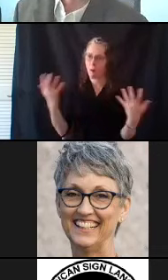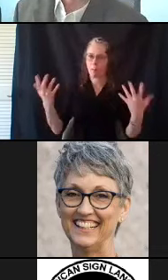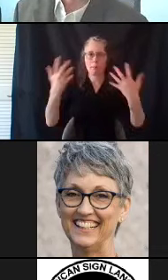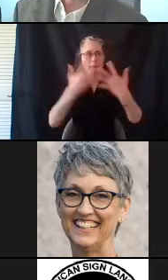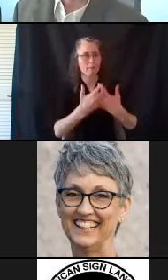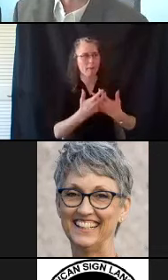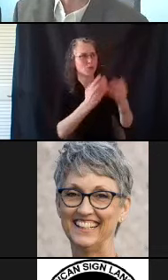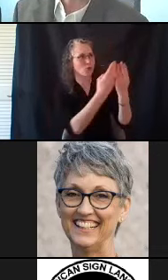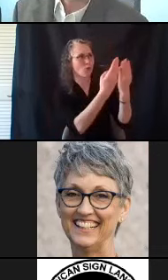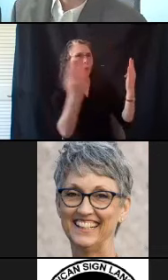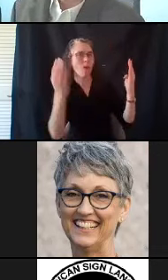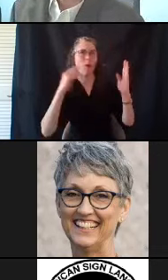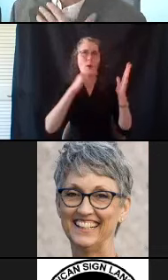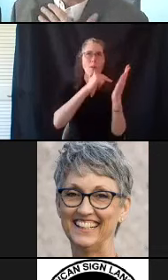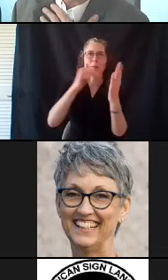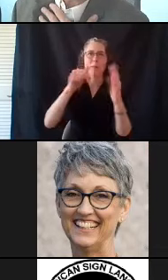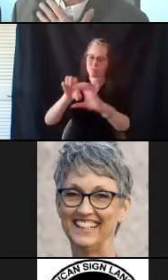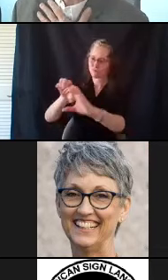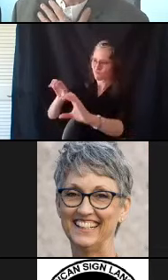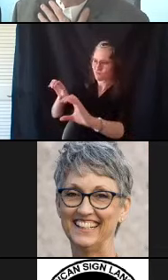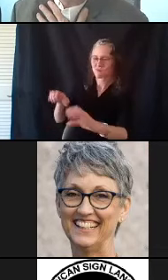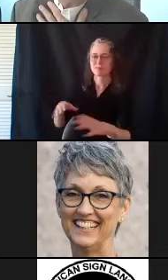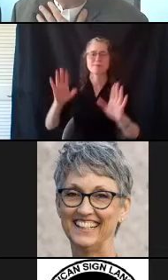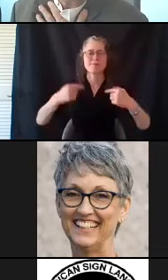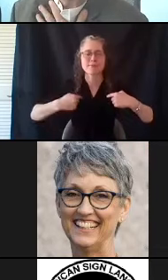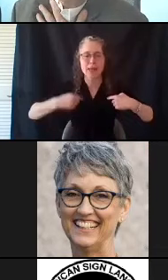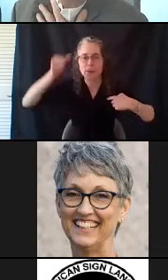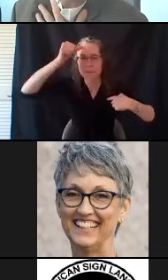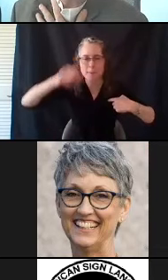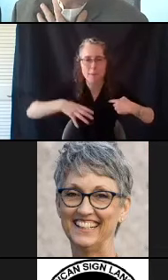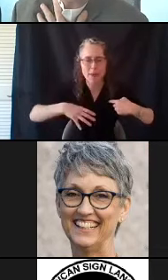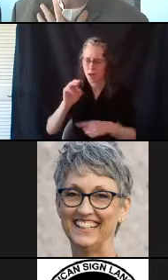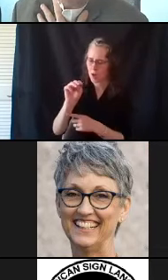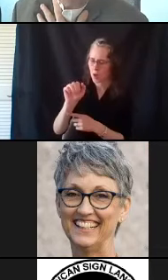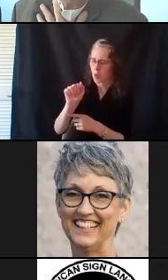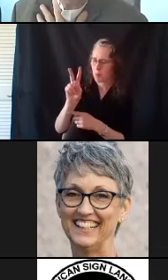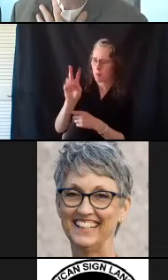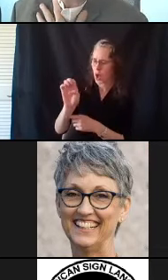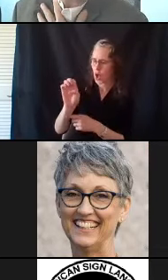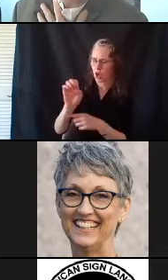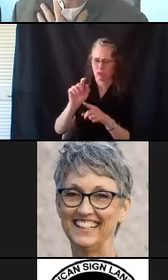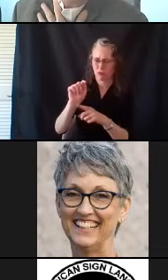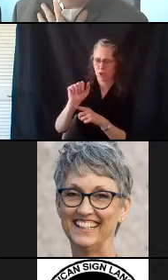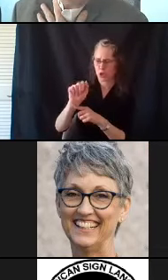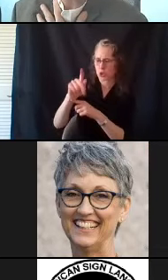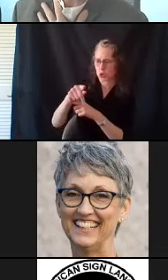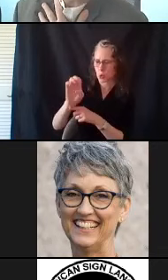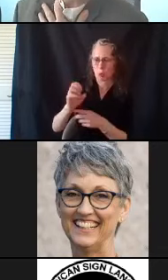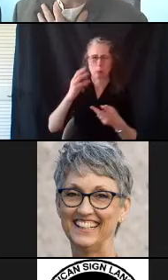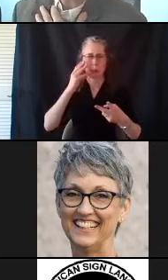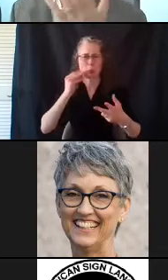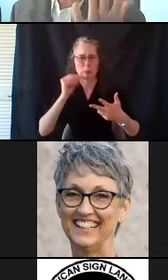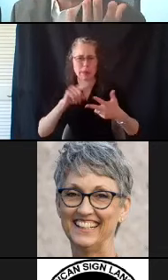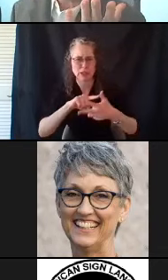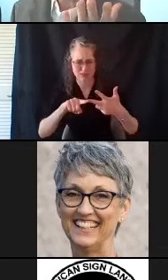aesthetics. Folks, I'm a guy. I don't know what mauve and taupe are, and peach to me is a